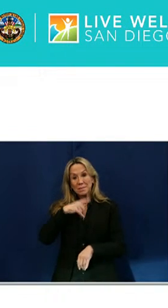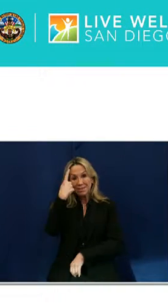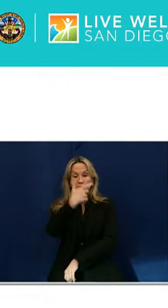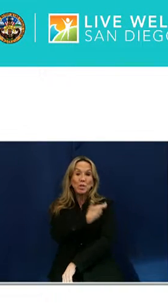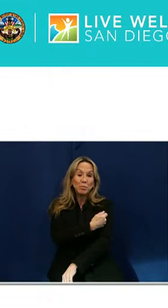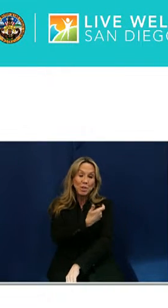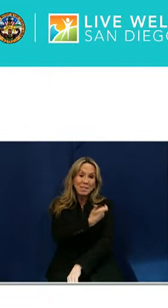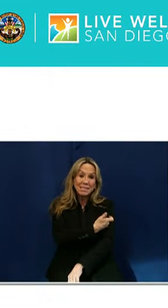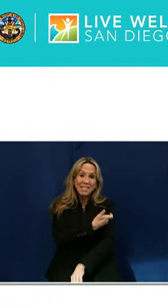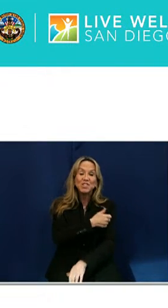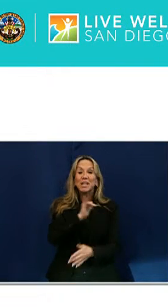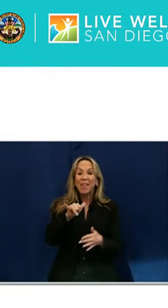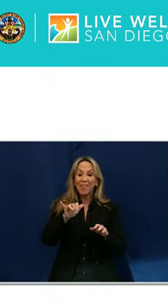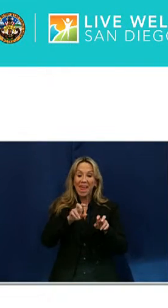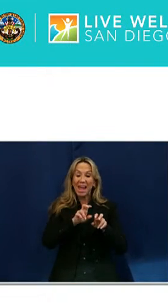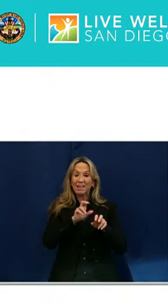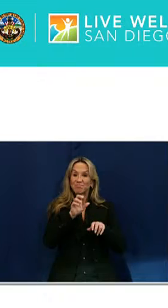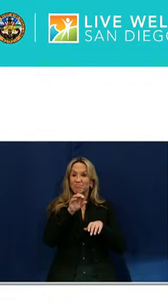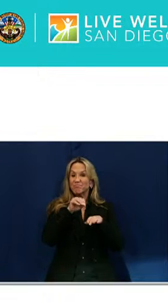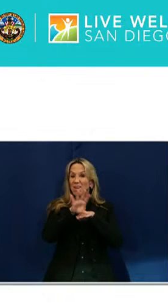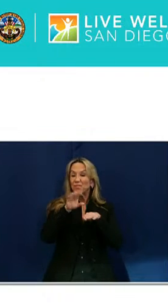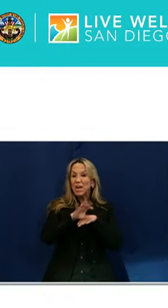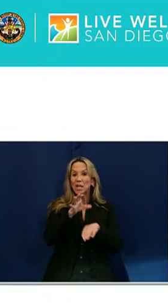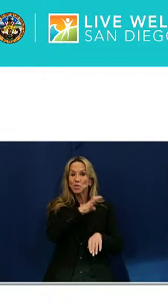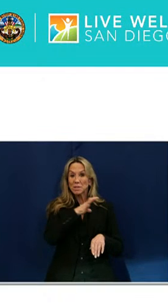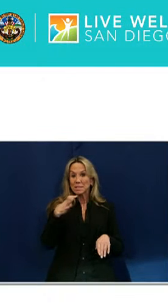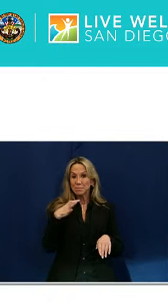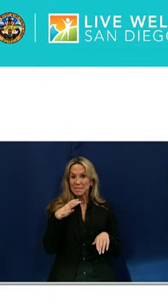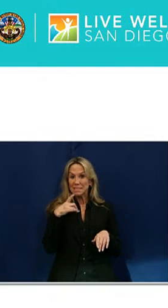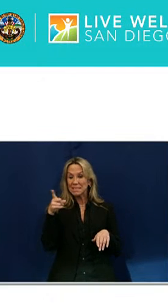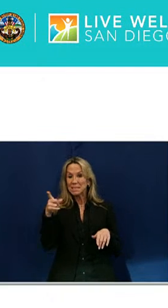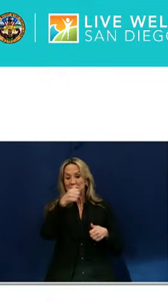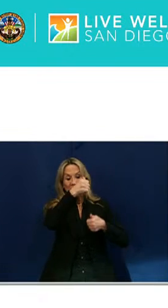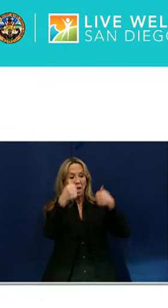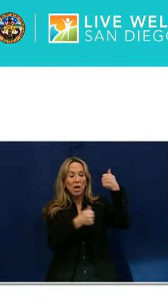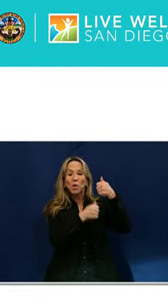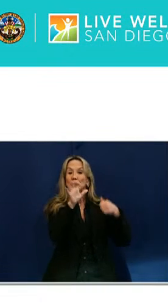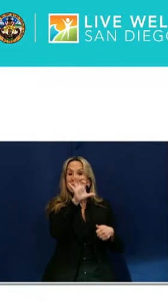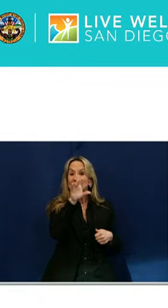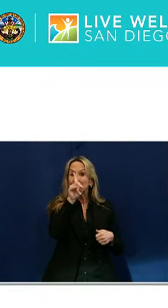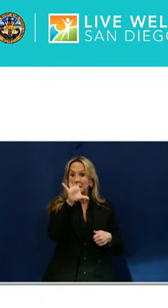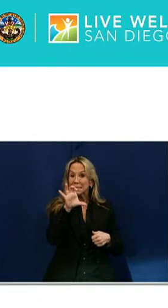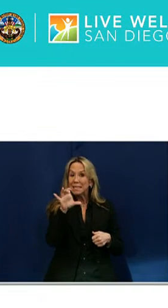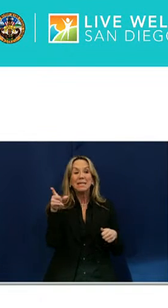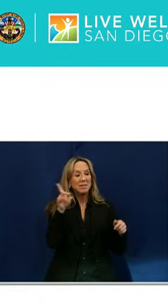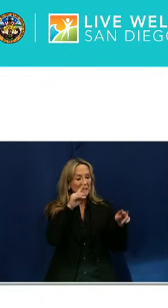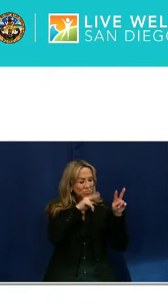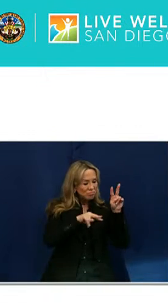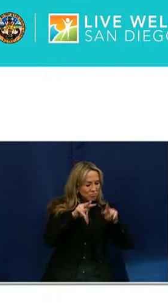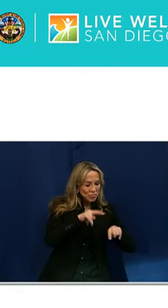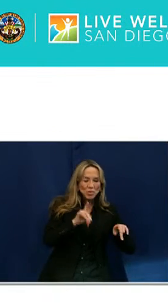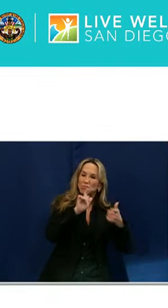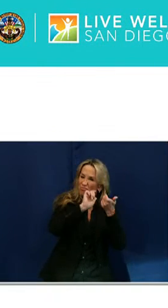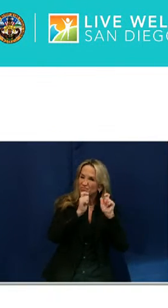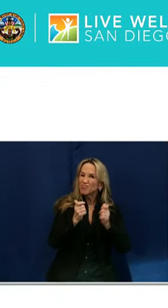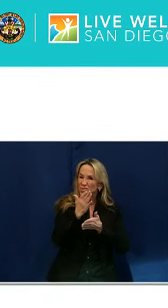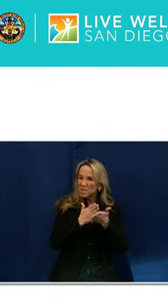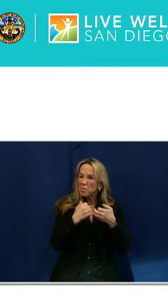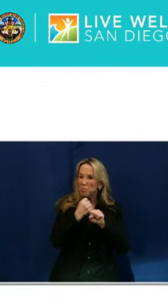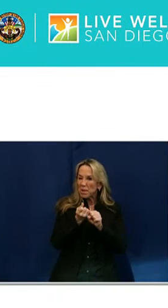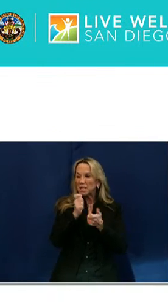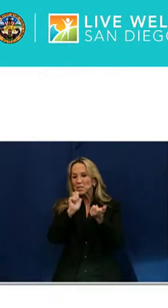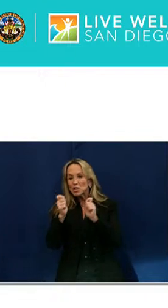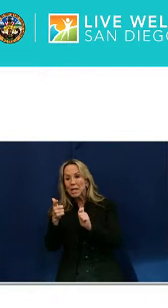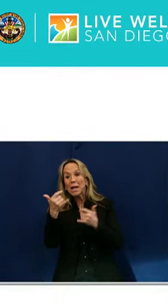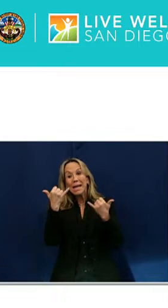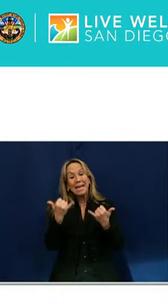Practices, which is a federal advisory committee to the CDC, revamped this a bit and made some improvements. So they moved phase